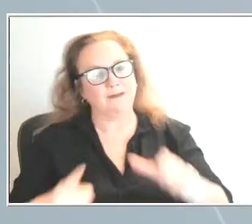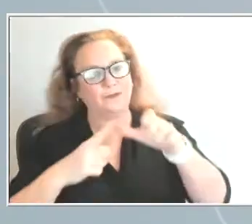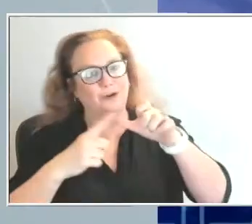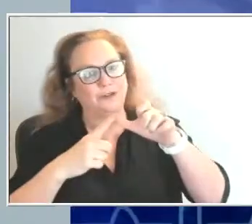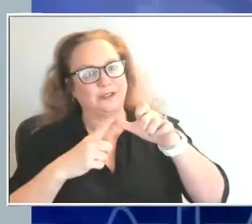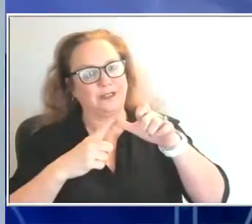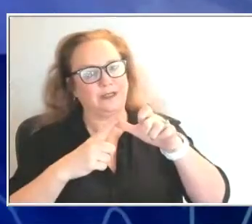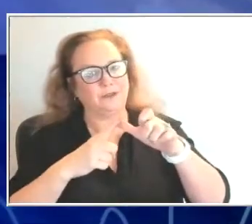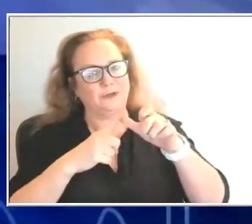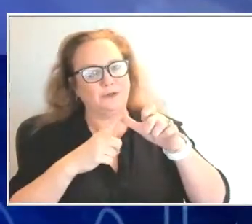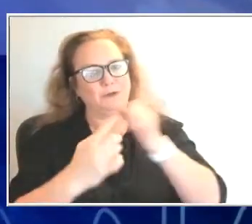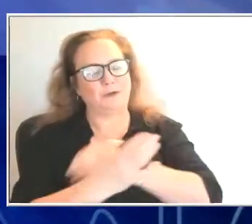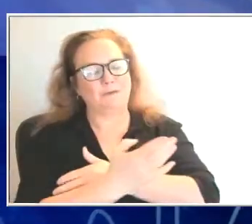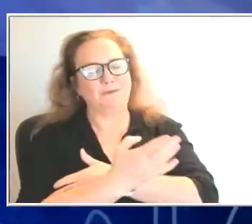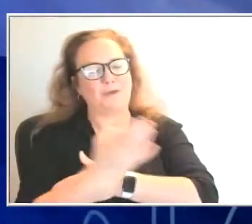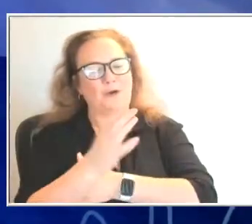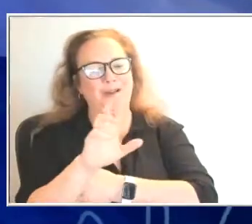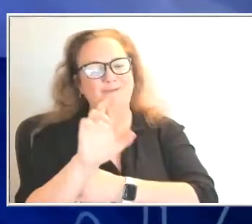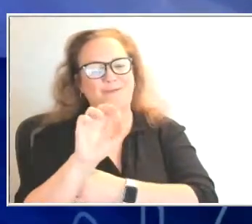morning rounds.